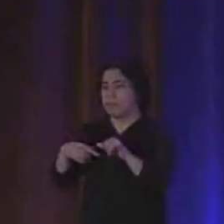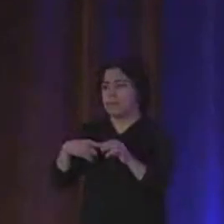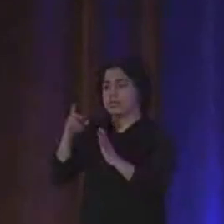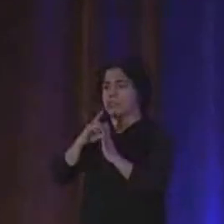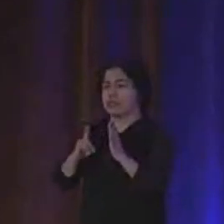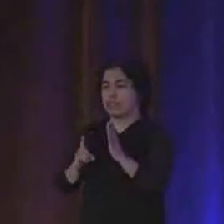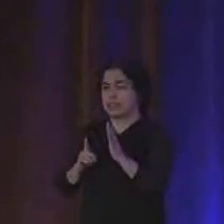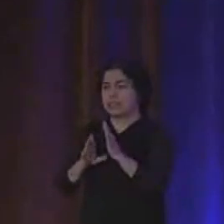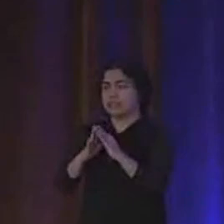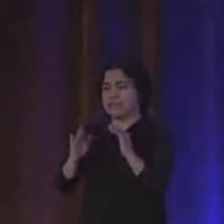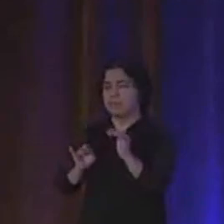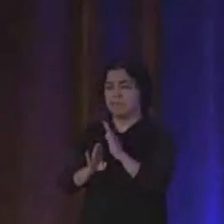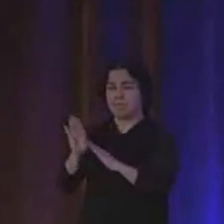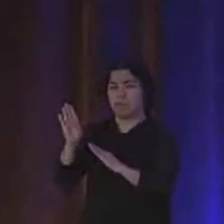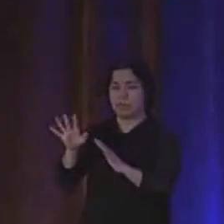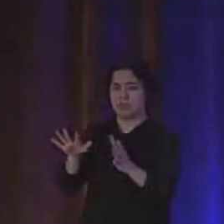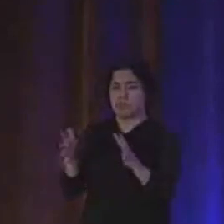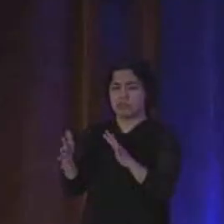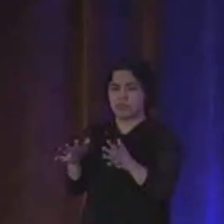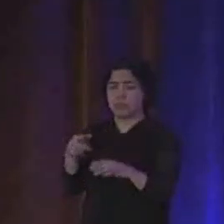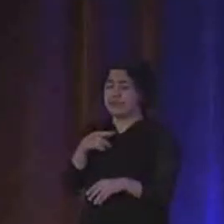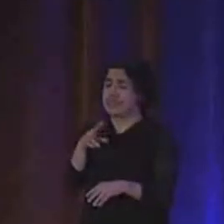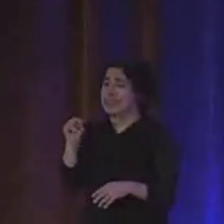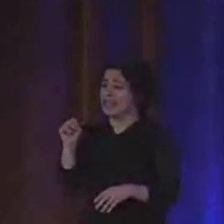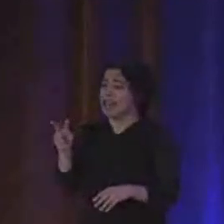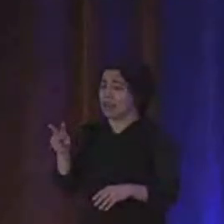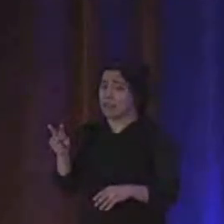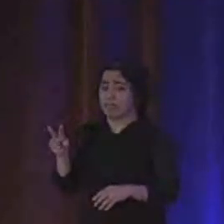Like, it's nav, but